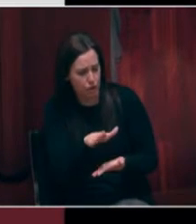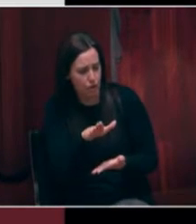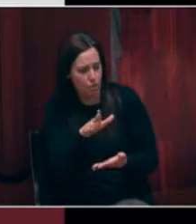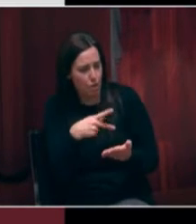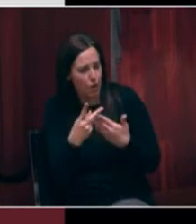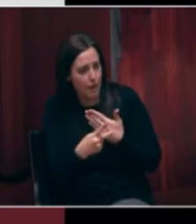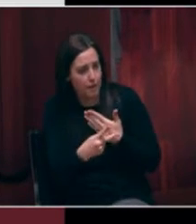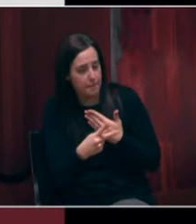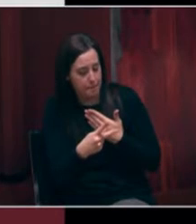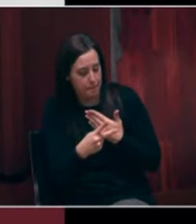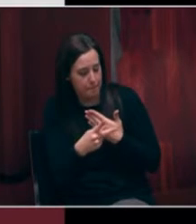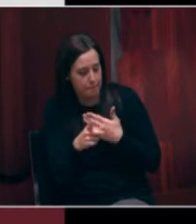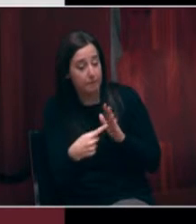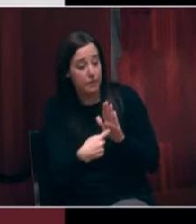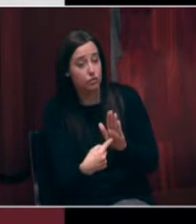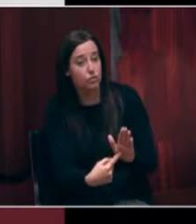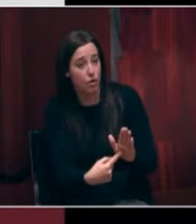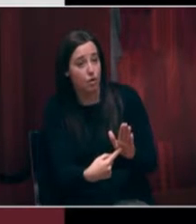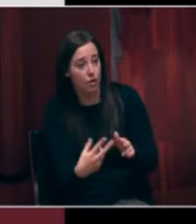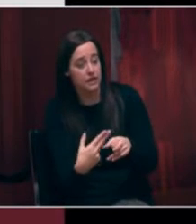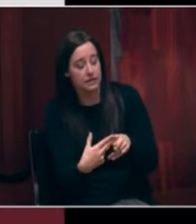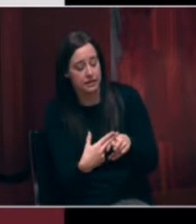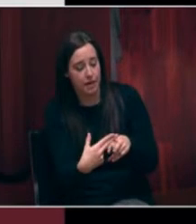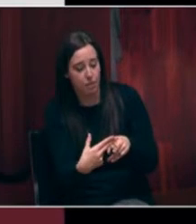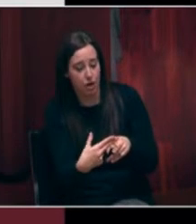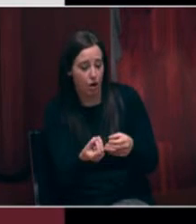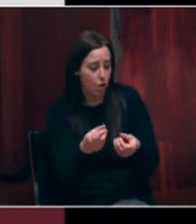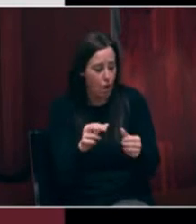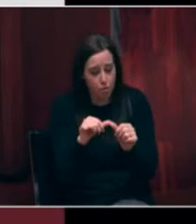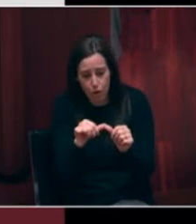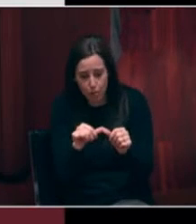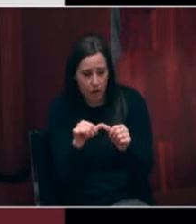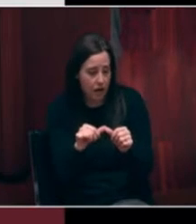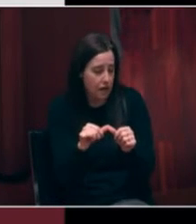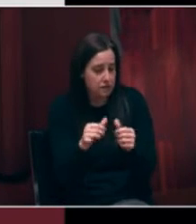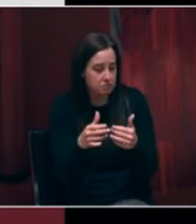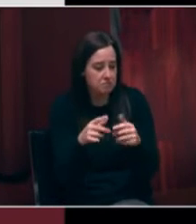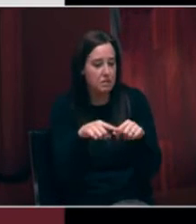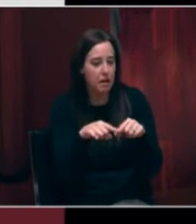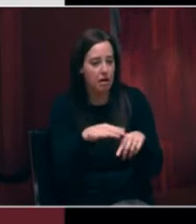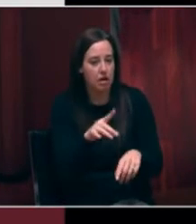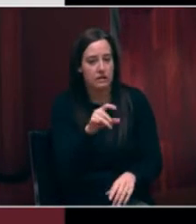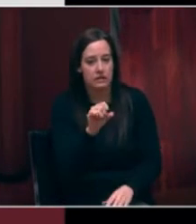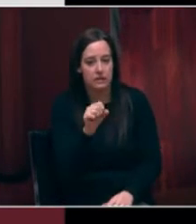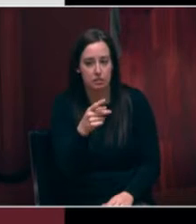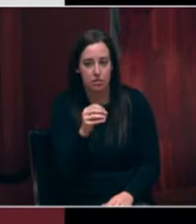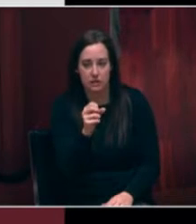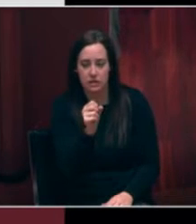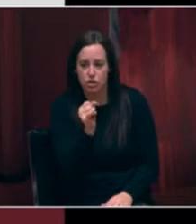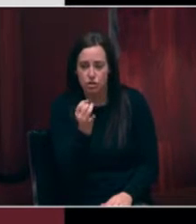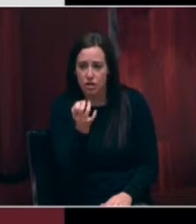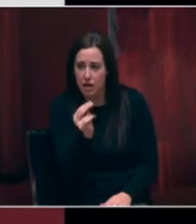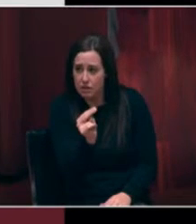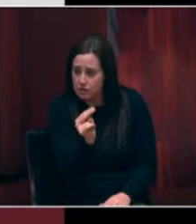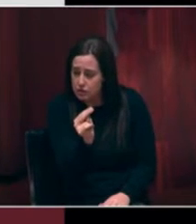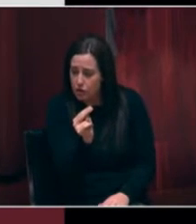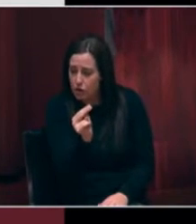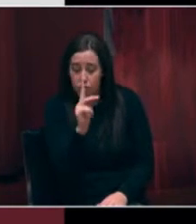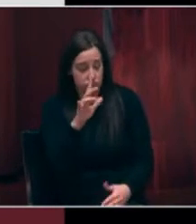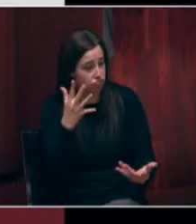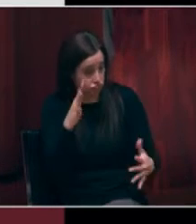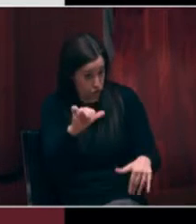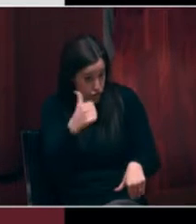Then indicated whether they're temporary or permanent, what the disposition is, and the retention periods. And so once that was in place,